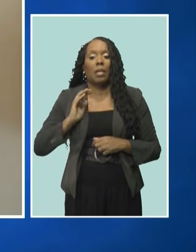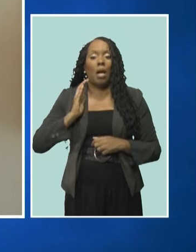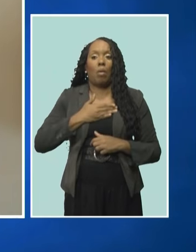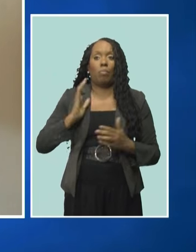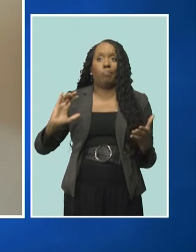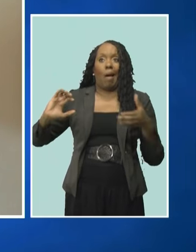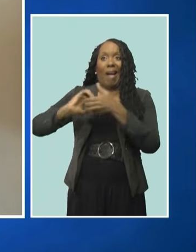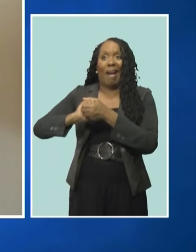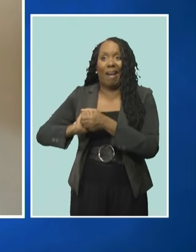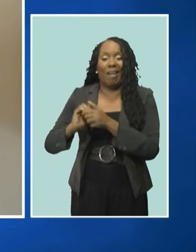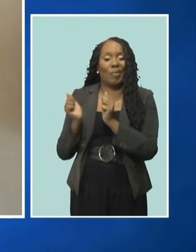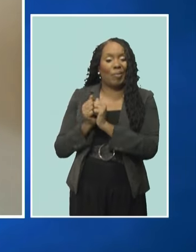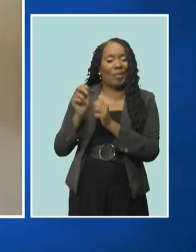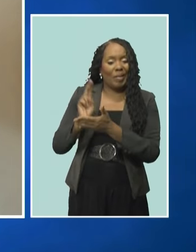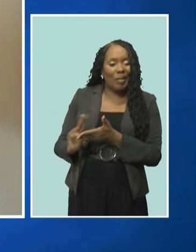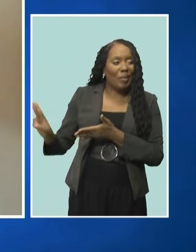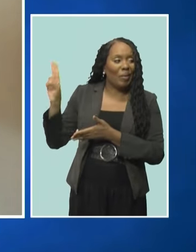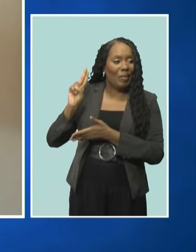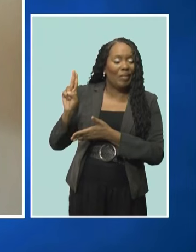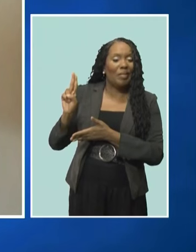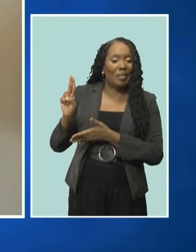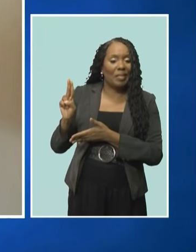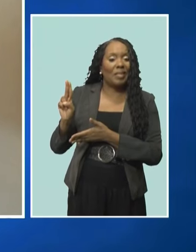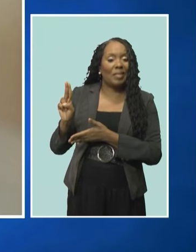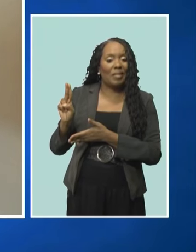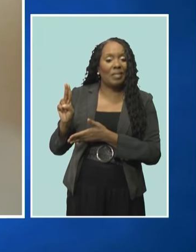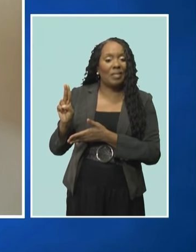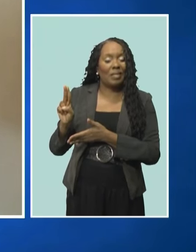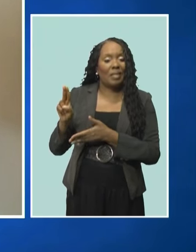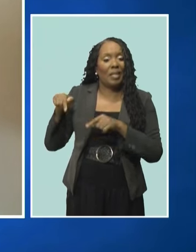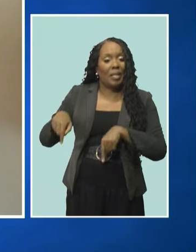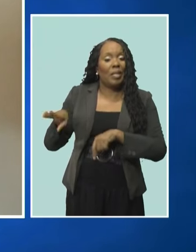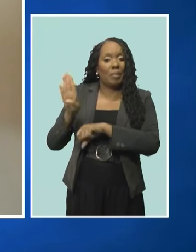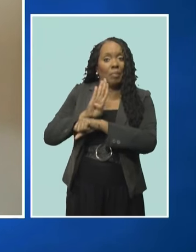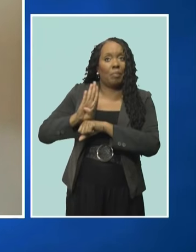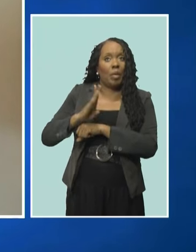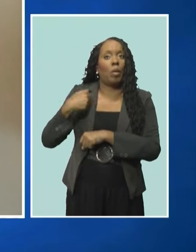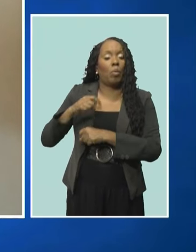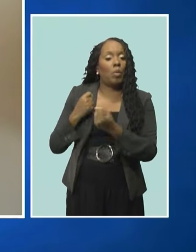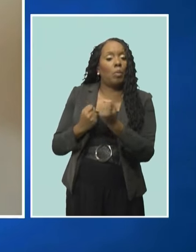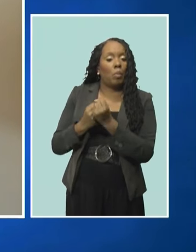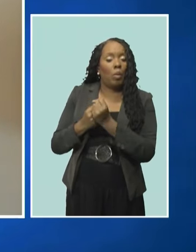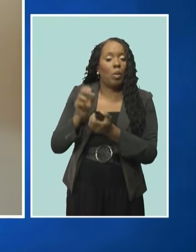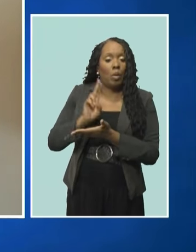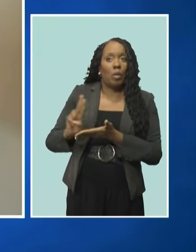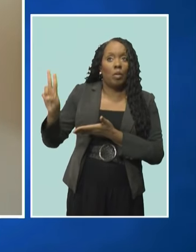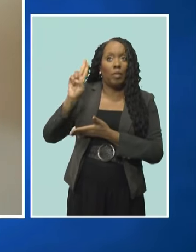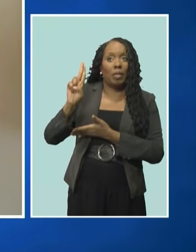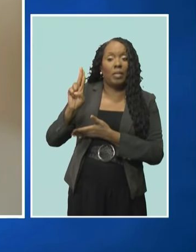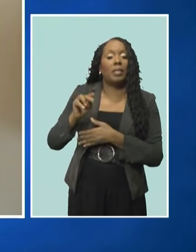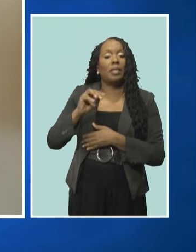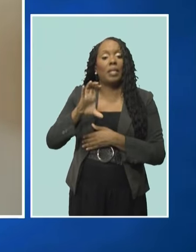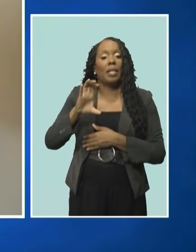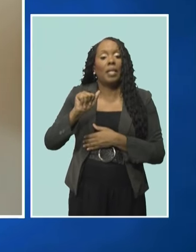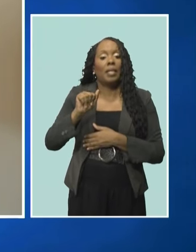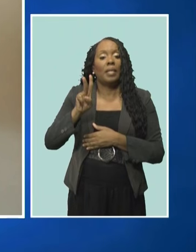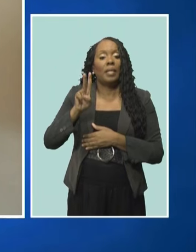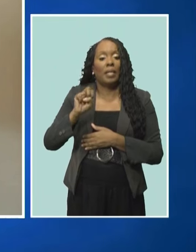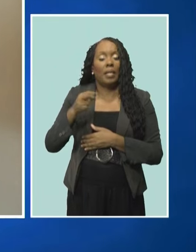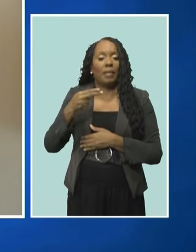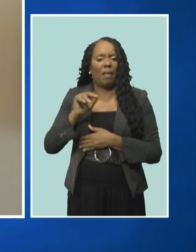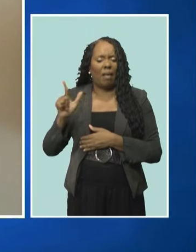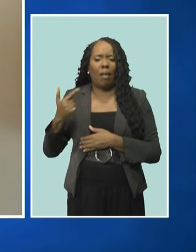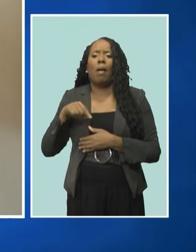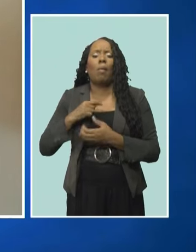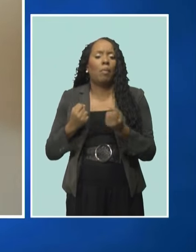the University of the West Indies Cave Hill campus. And we support the UWI Cave Hill campus by providing scholarships